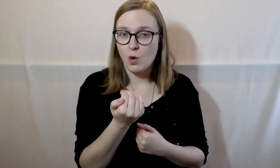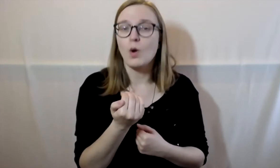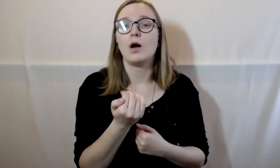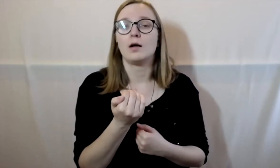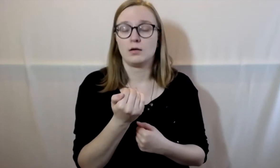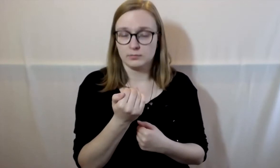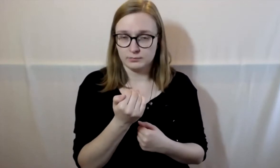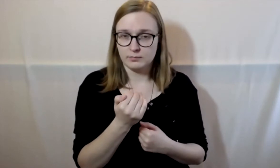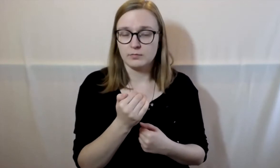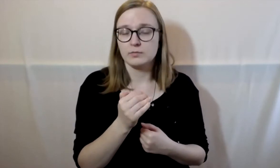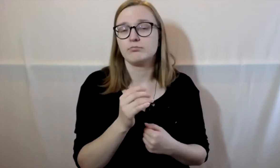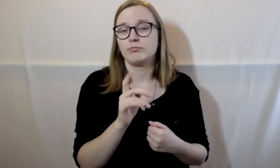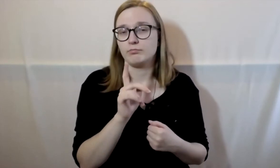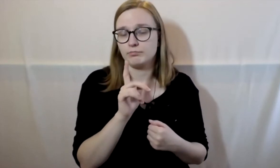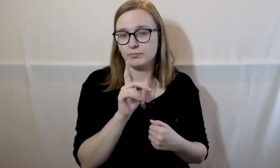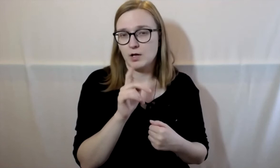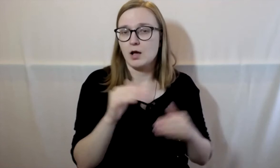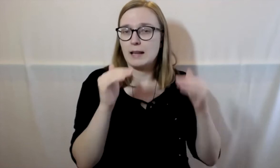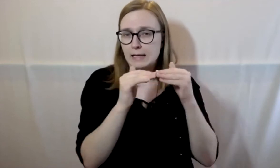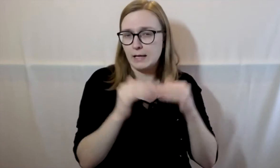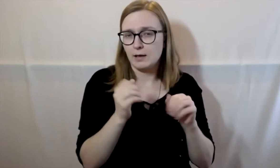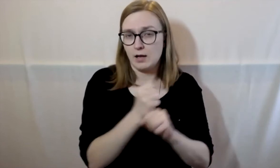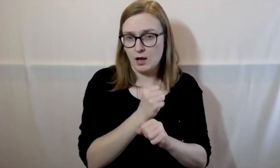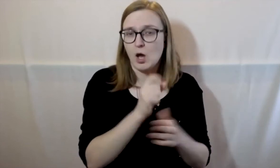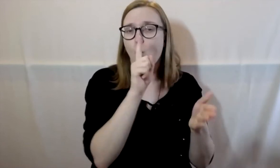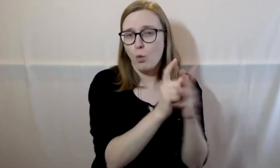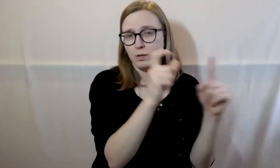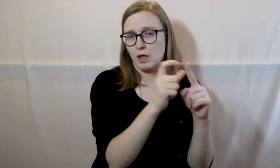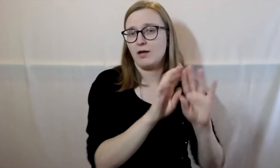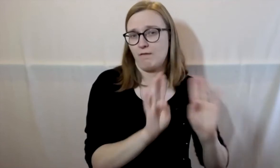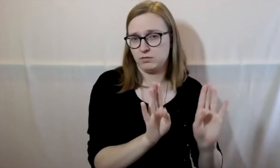subjects, mandatory subjects, and if